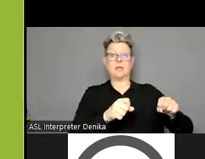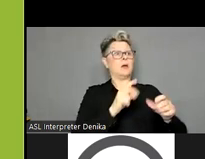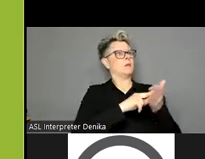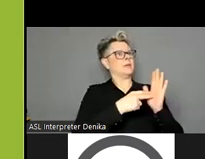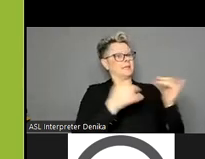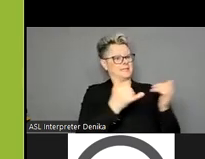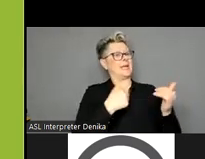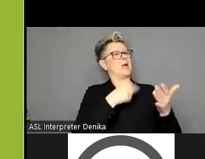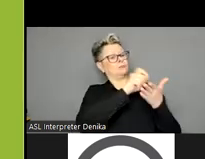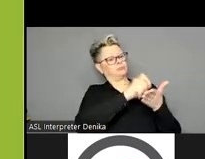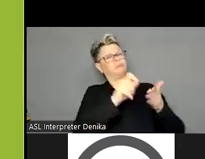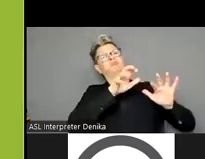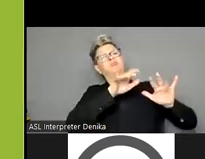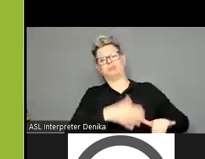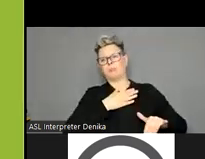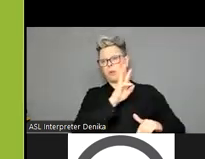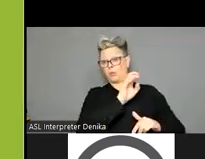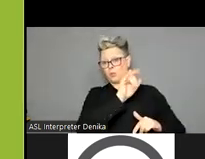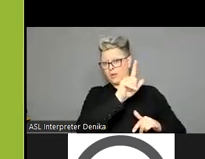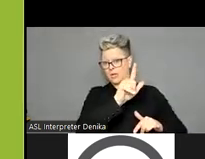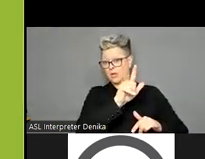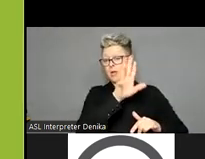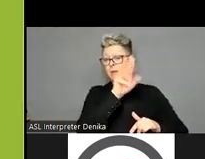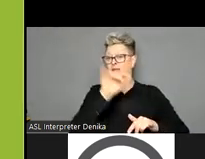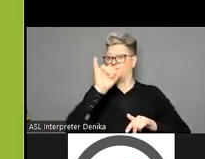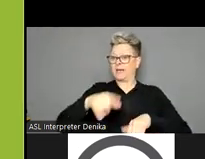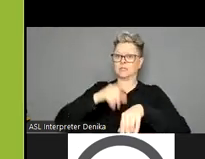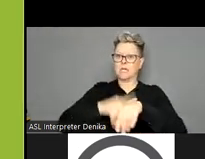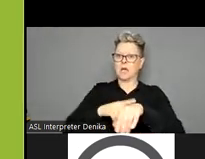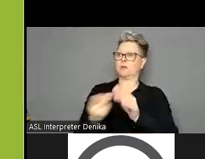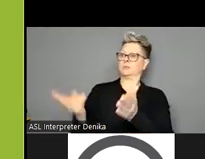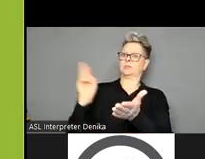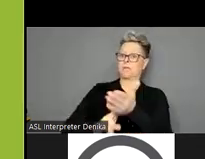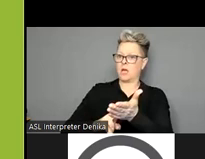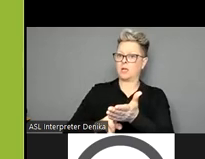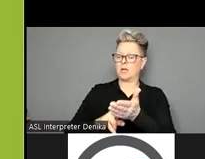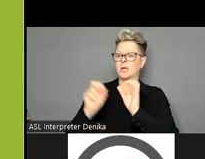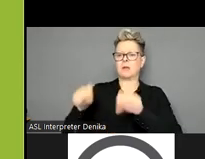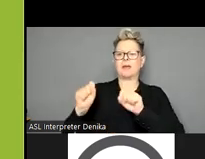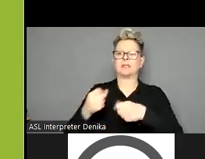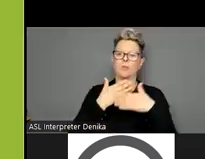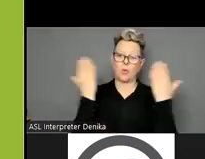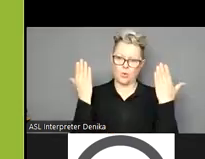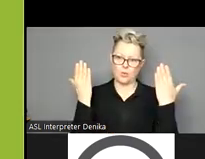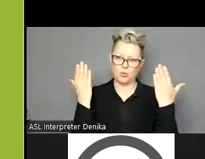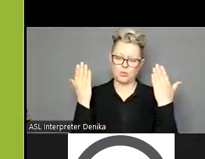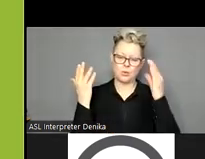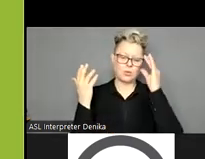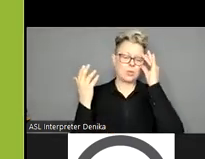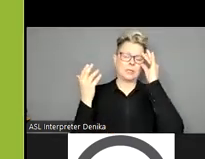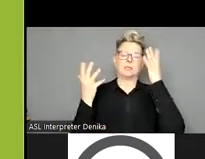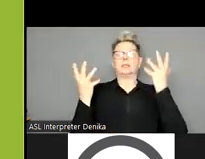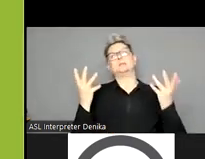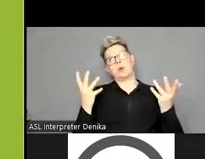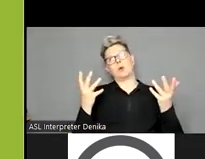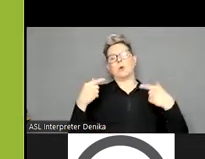will, but maybe not have it when it's time to sign it. And so capacity is a legal question. When it comes to